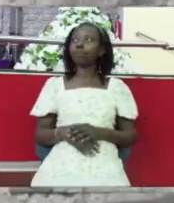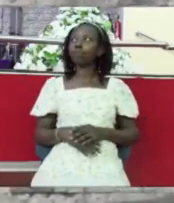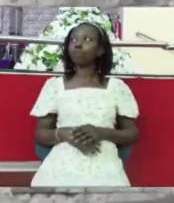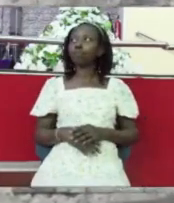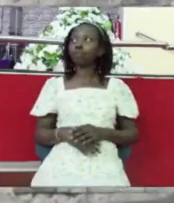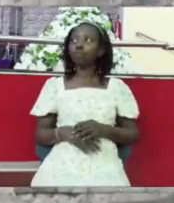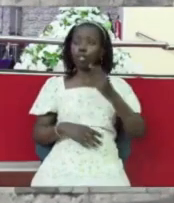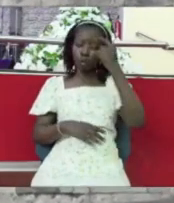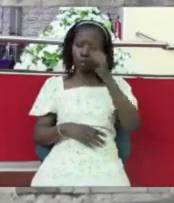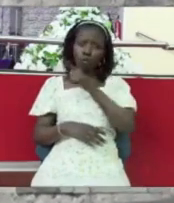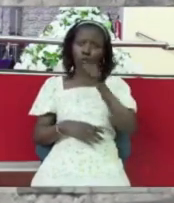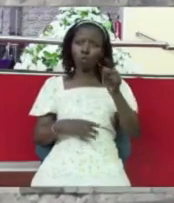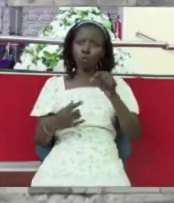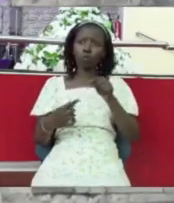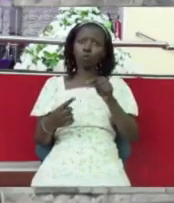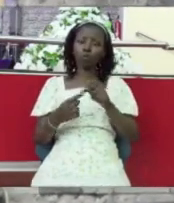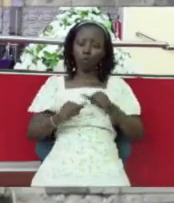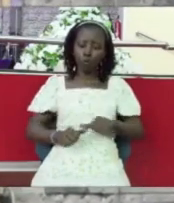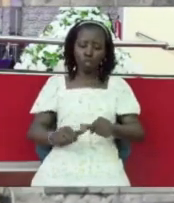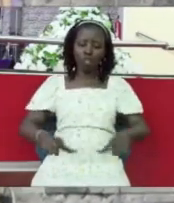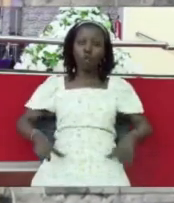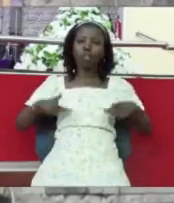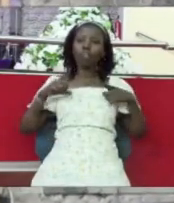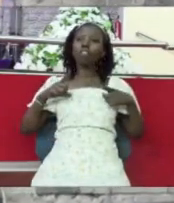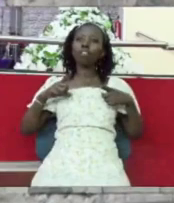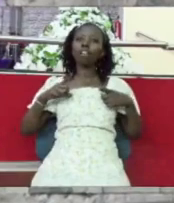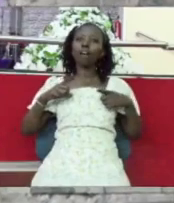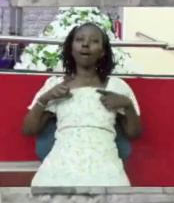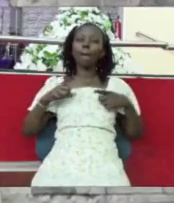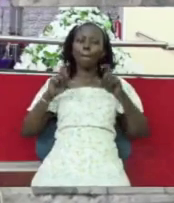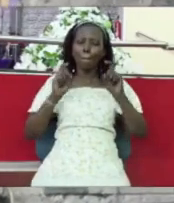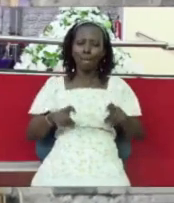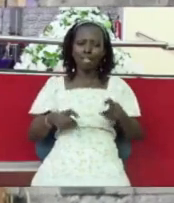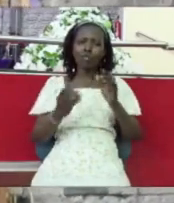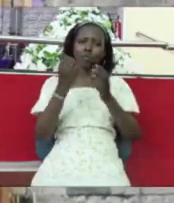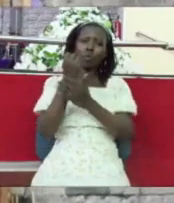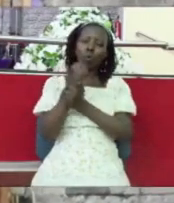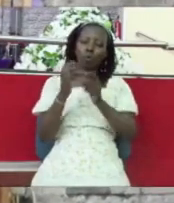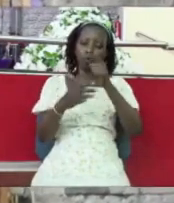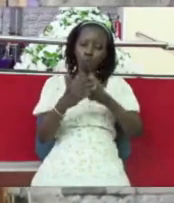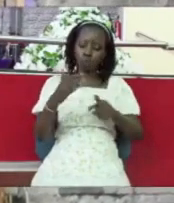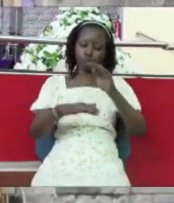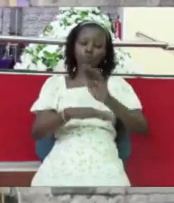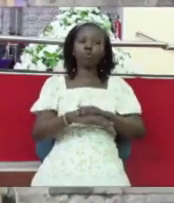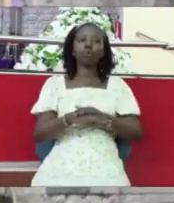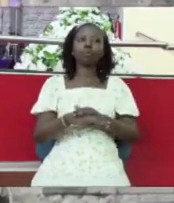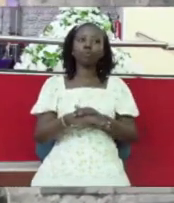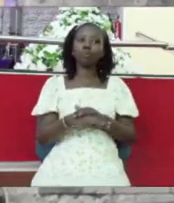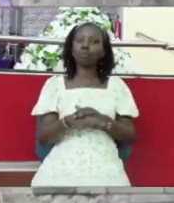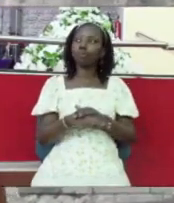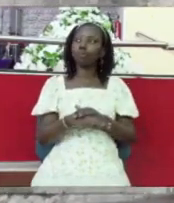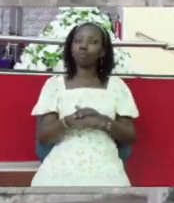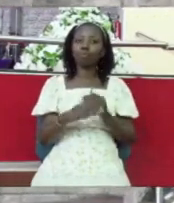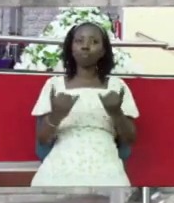mazuri. For you to keep alive. Kama wewe utaishi, utaendelea kuishi. You need to cling into what is good. Ni lazima ukashike kwa nguvu yale